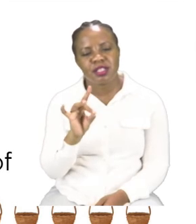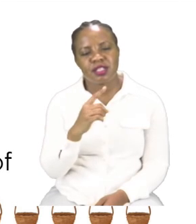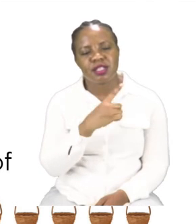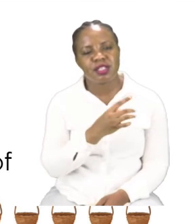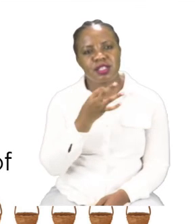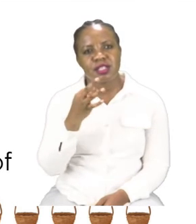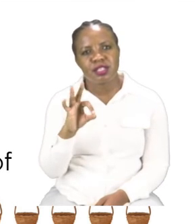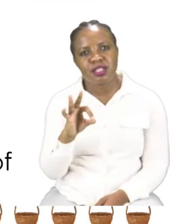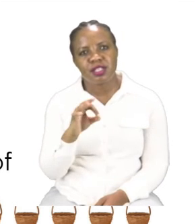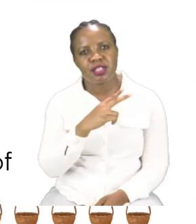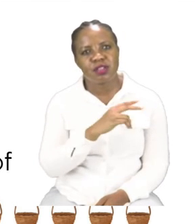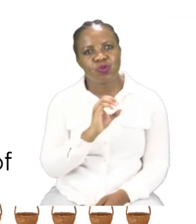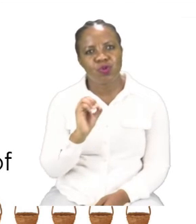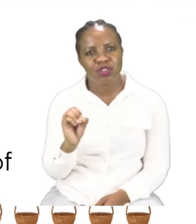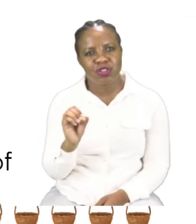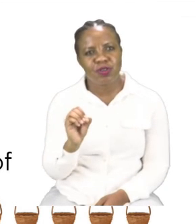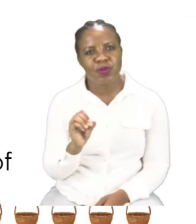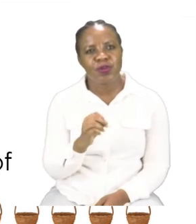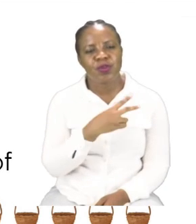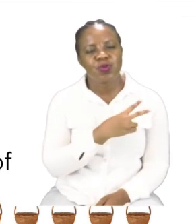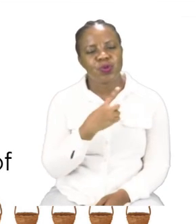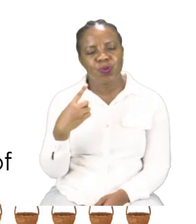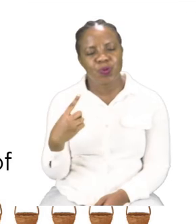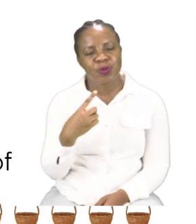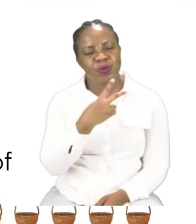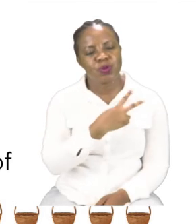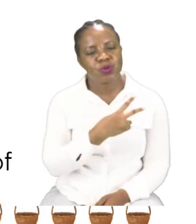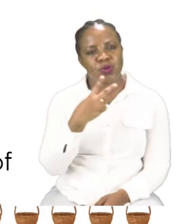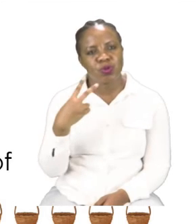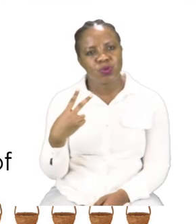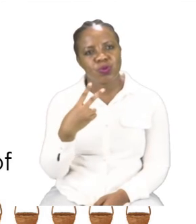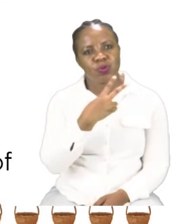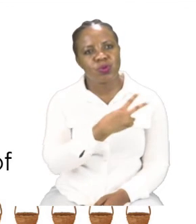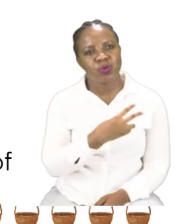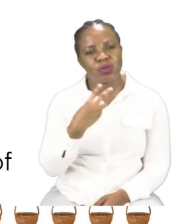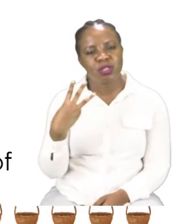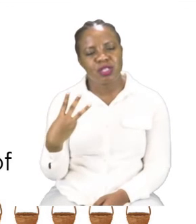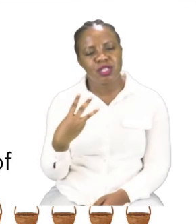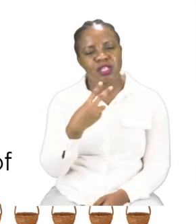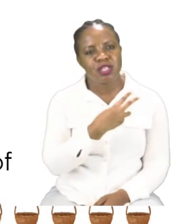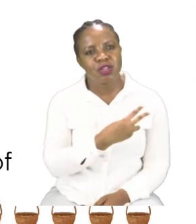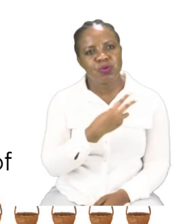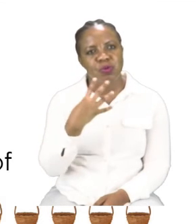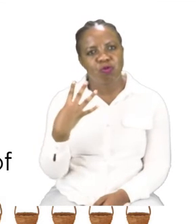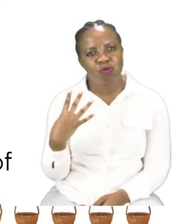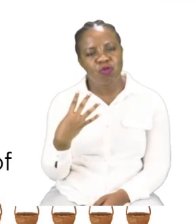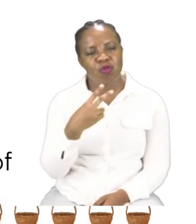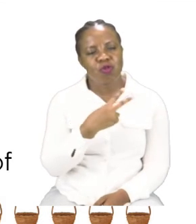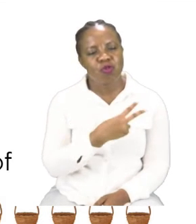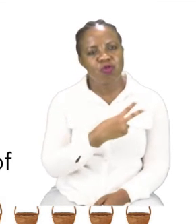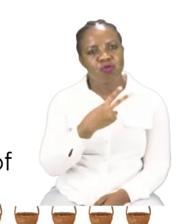18, 19, 20, 21, 22, 23,